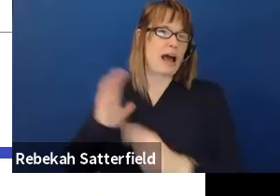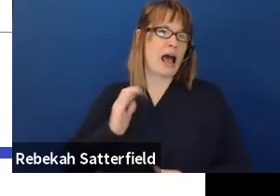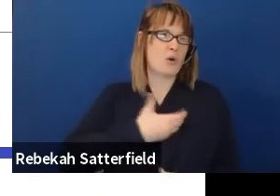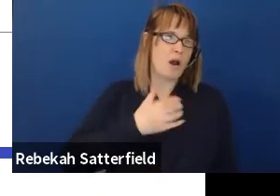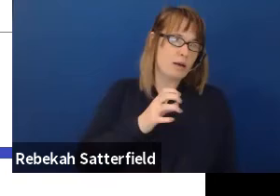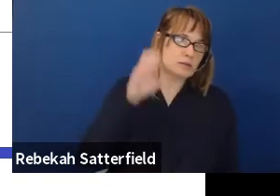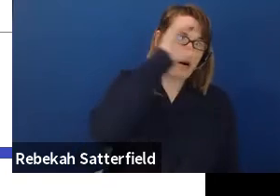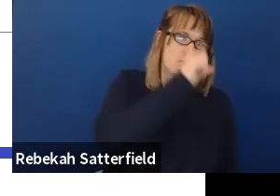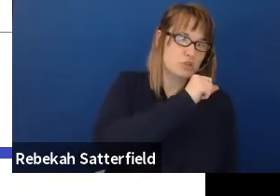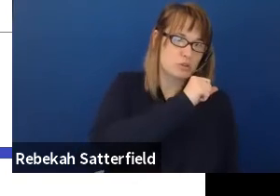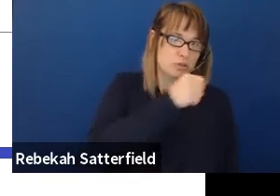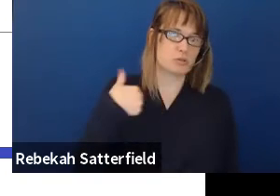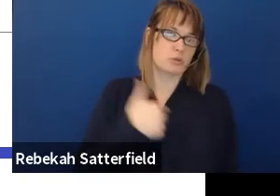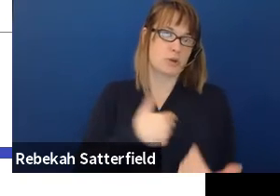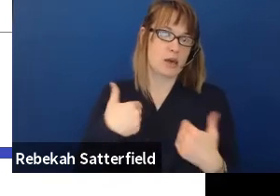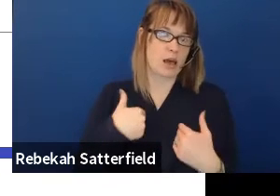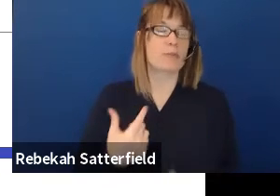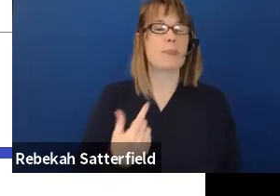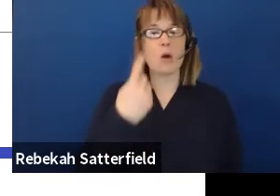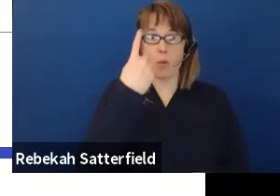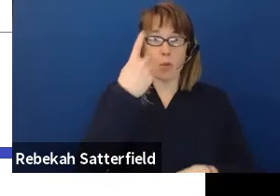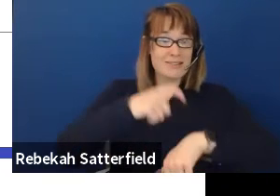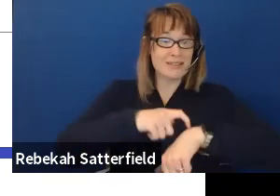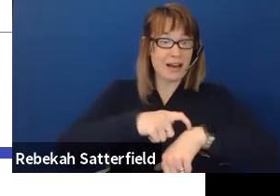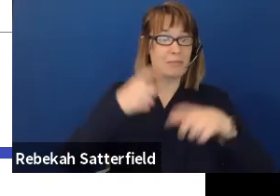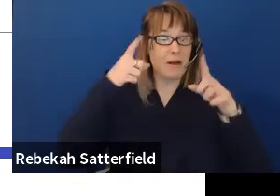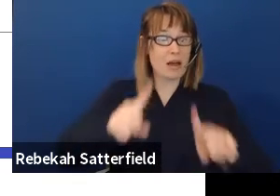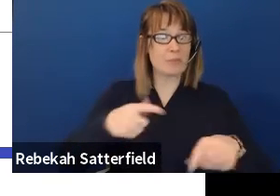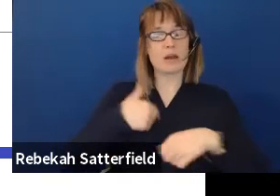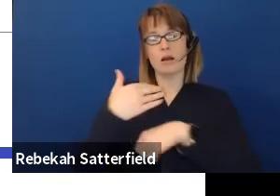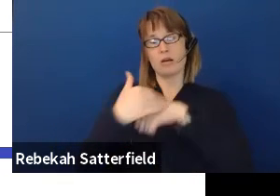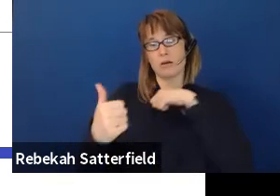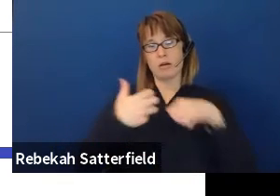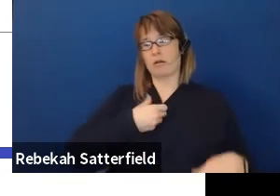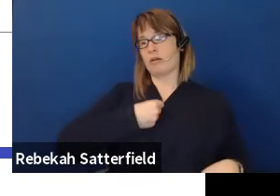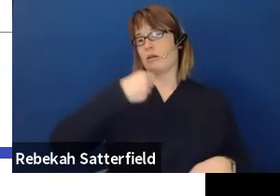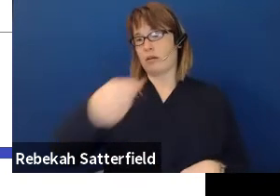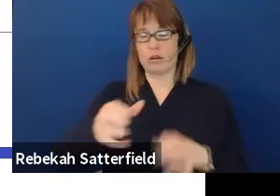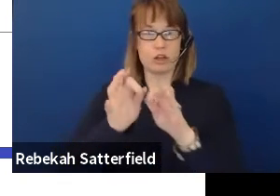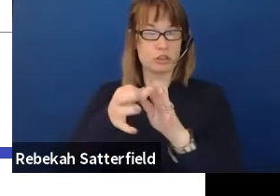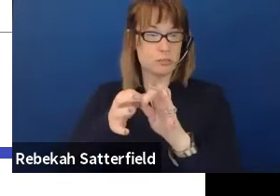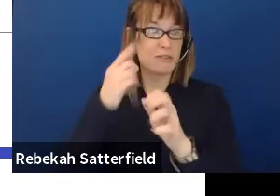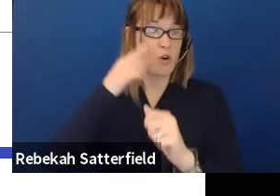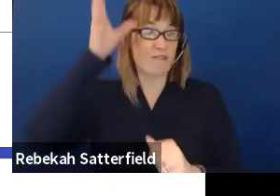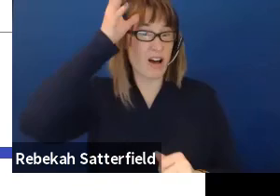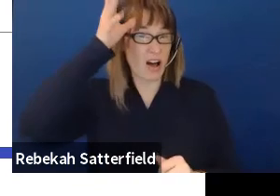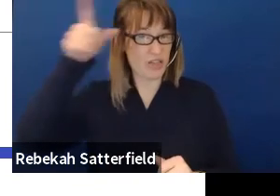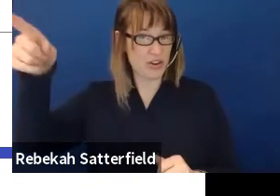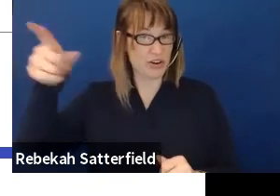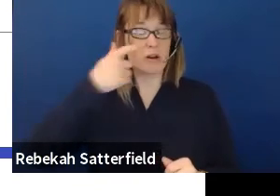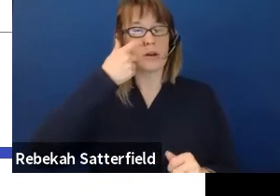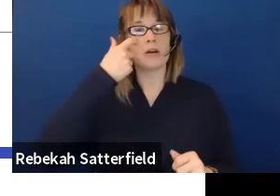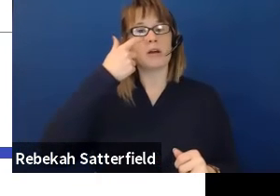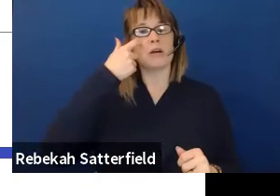communication. On one occasion, I was called to interpret for the father of a patient, and for lack of better